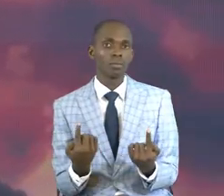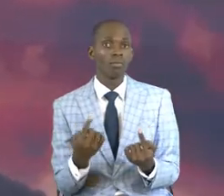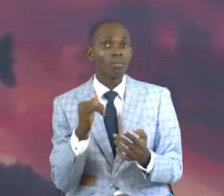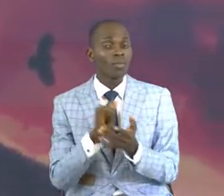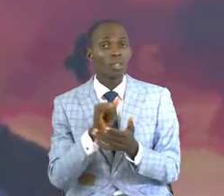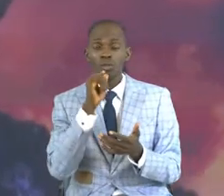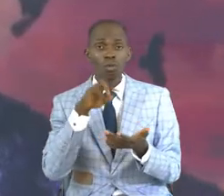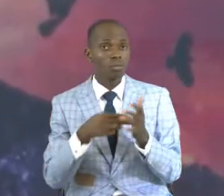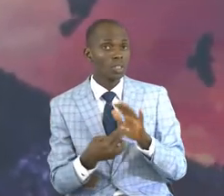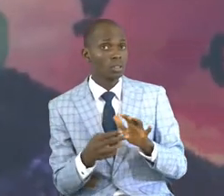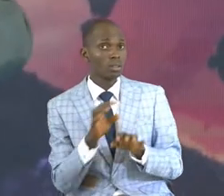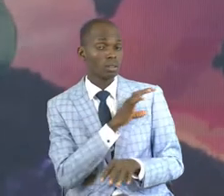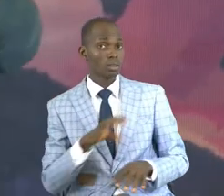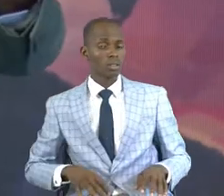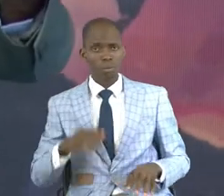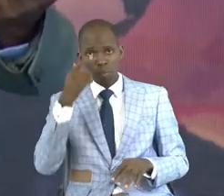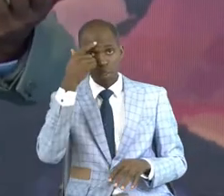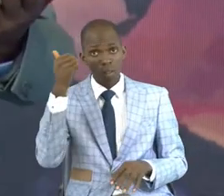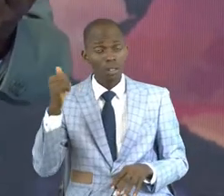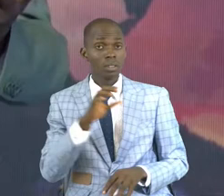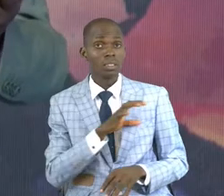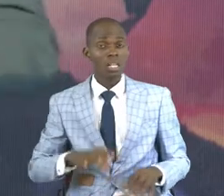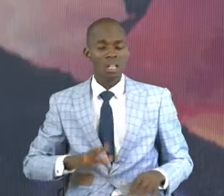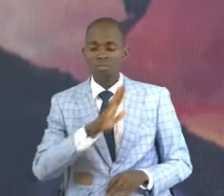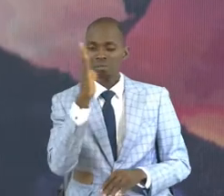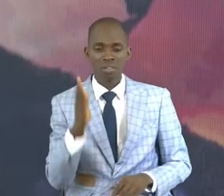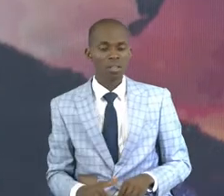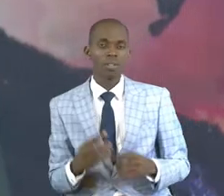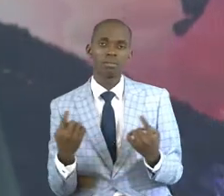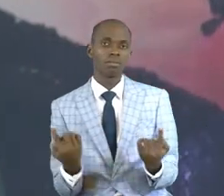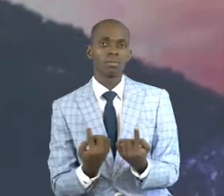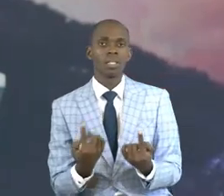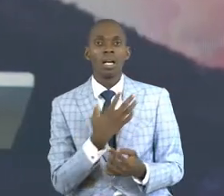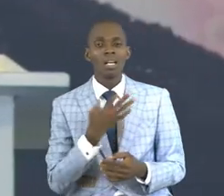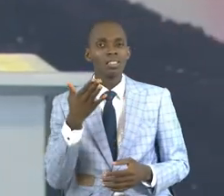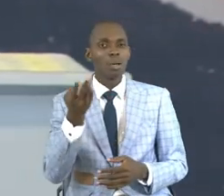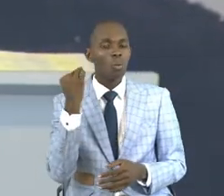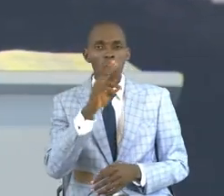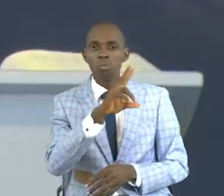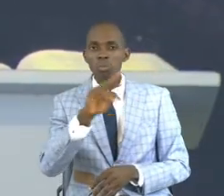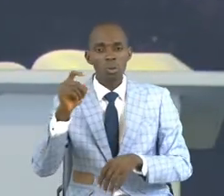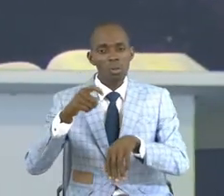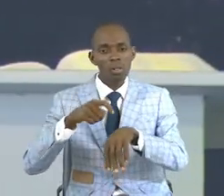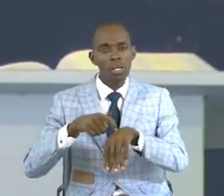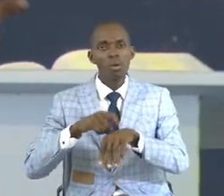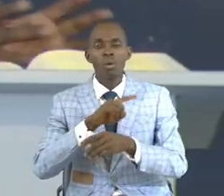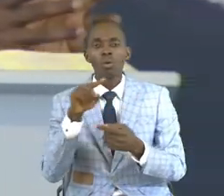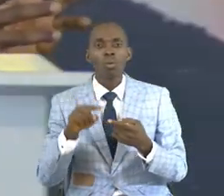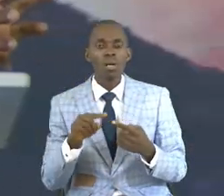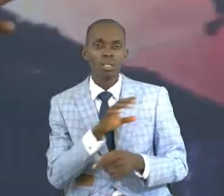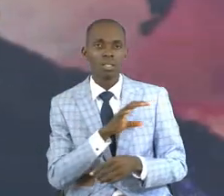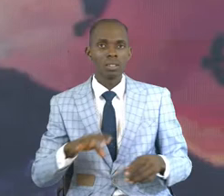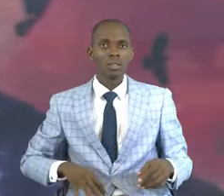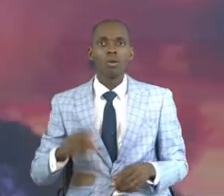Christ, because Christ never sinned, and there was no time when Christ was